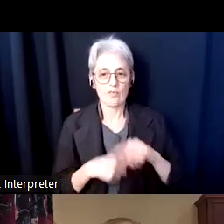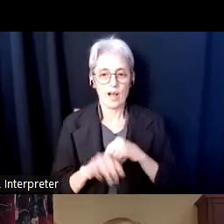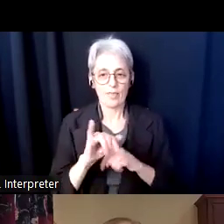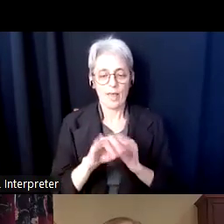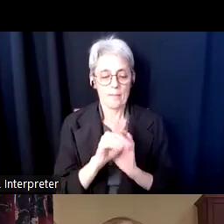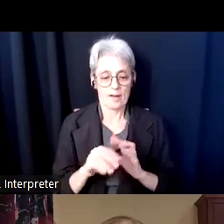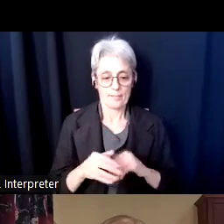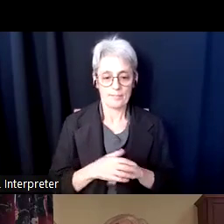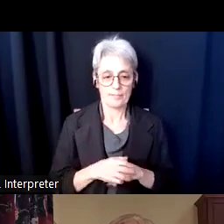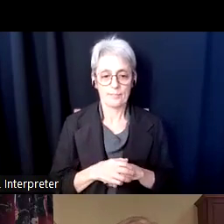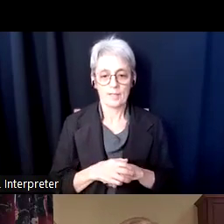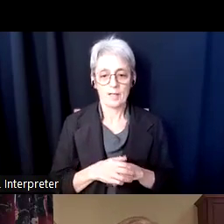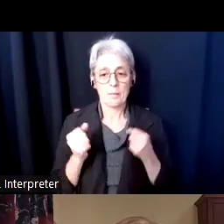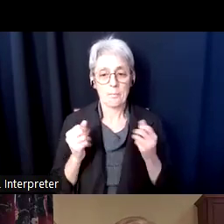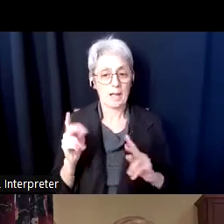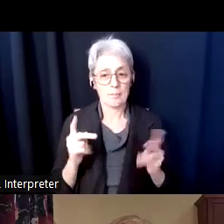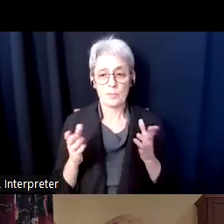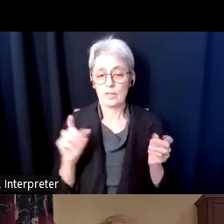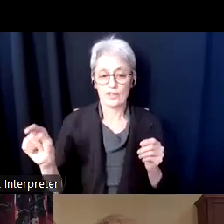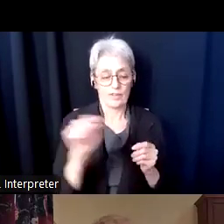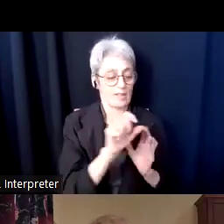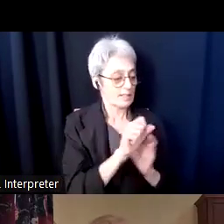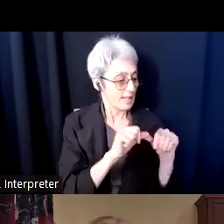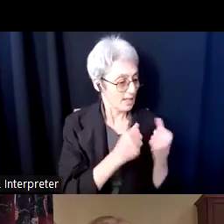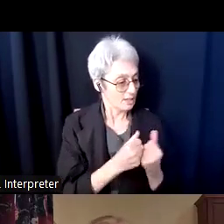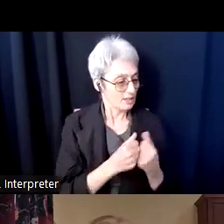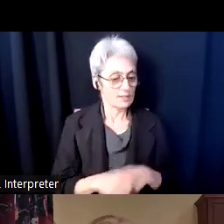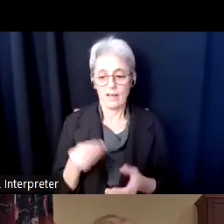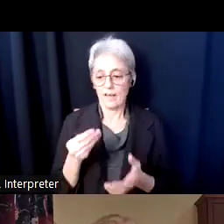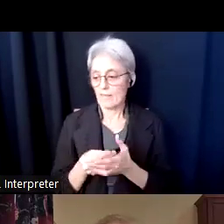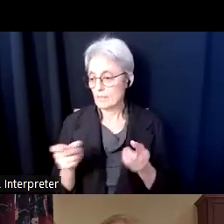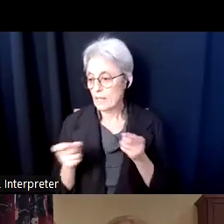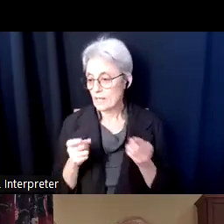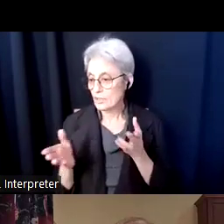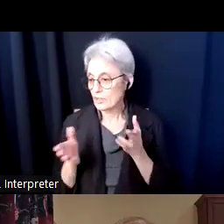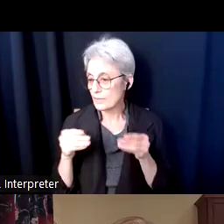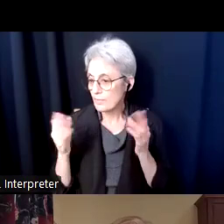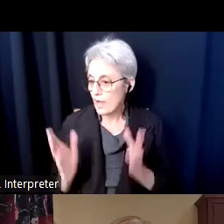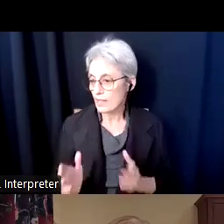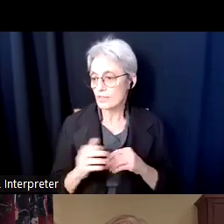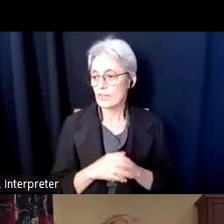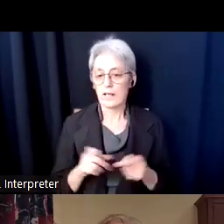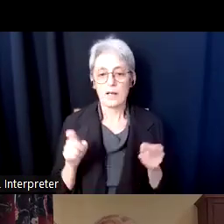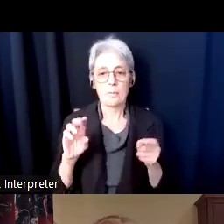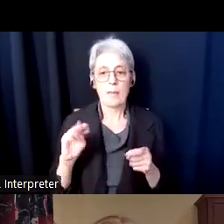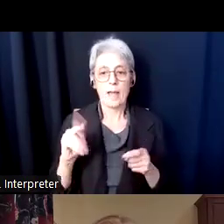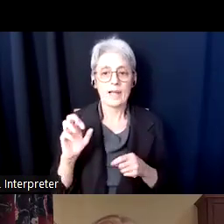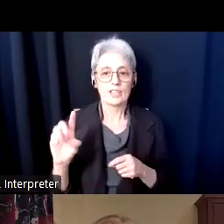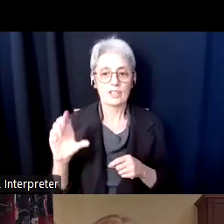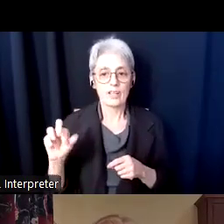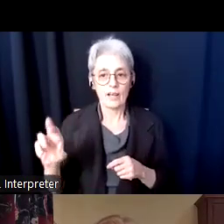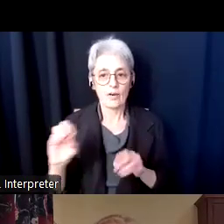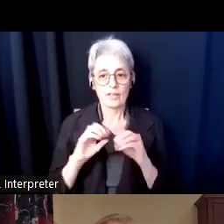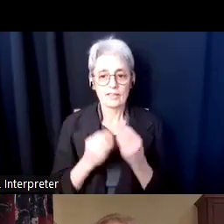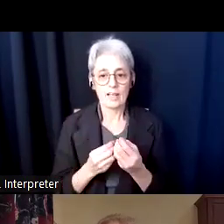different stakeholders, from state agencies to financial management services providers, managed care organizations to participant and